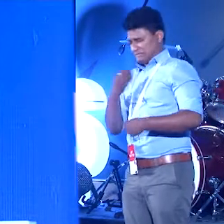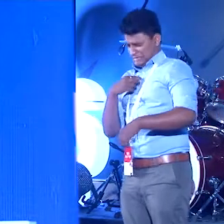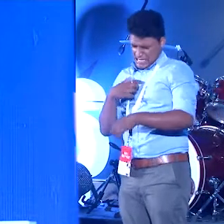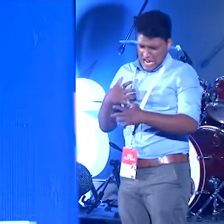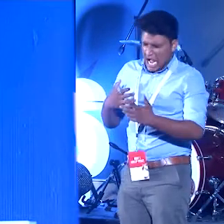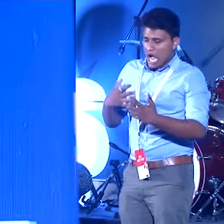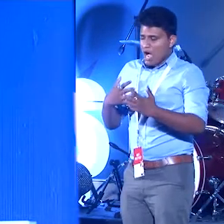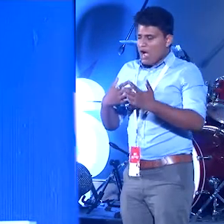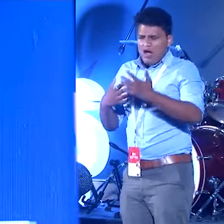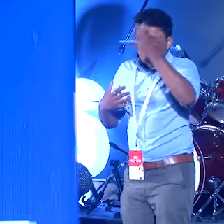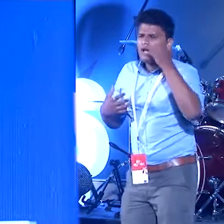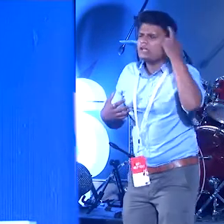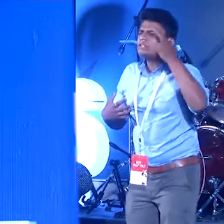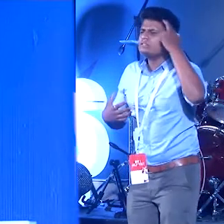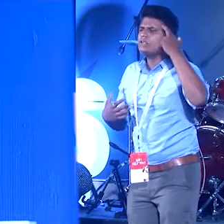ego.